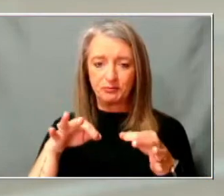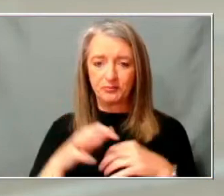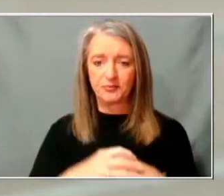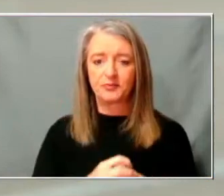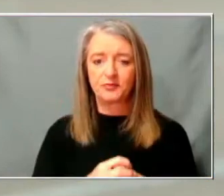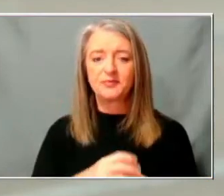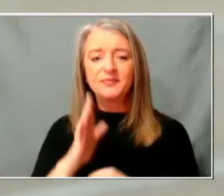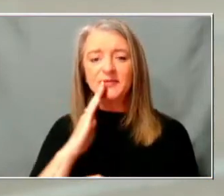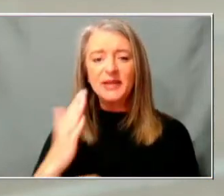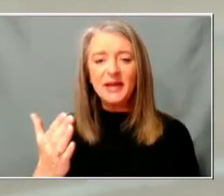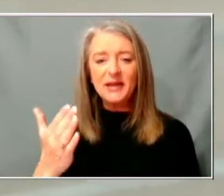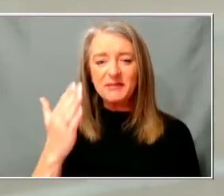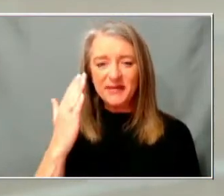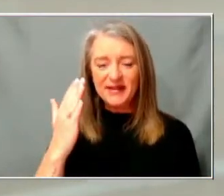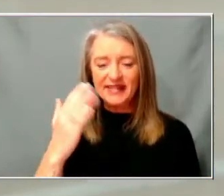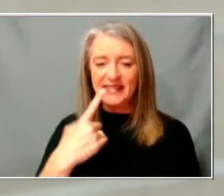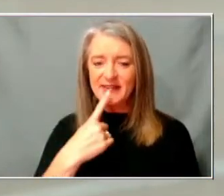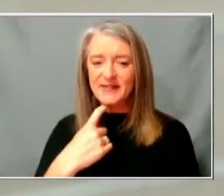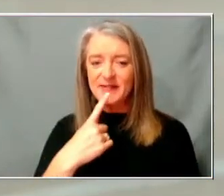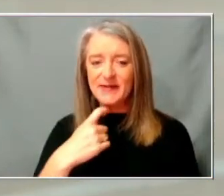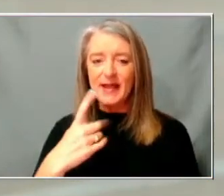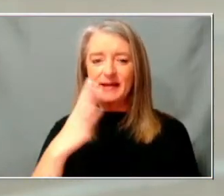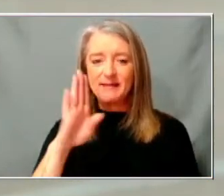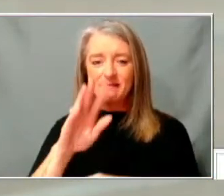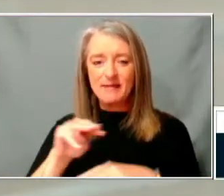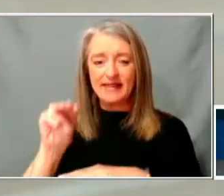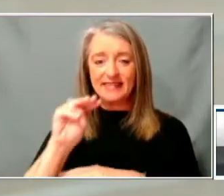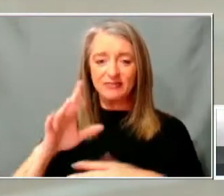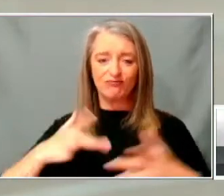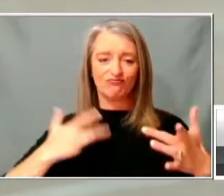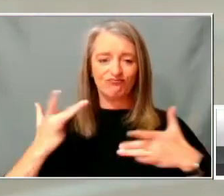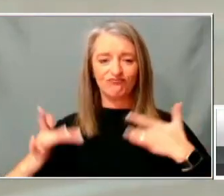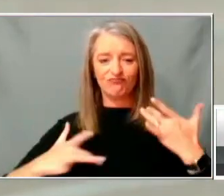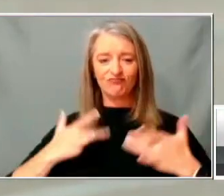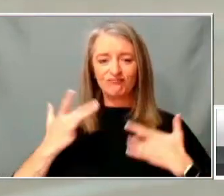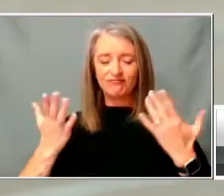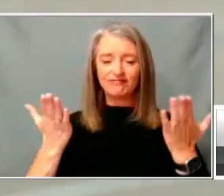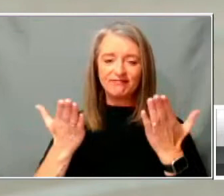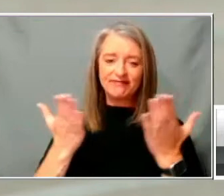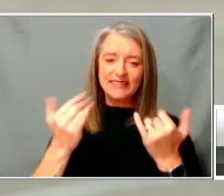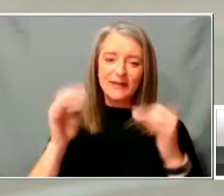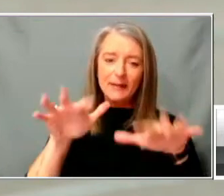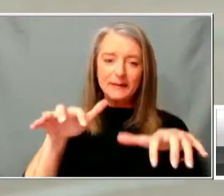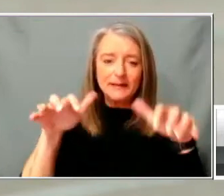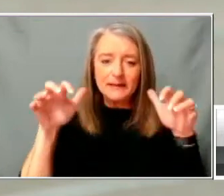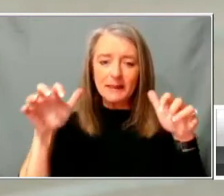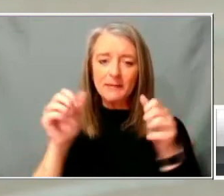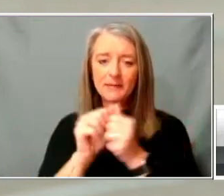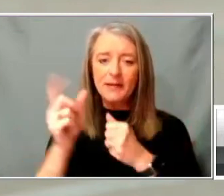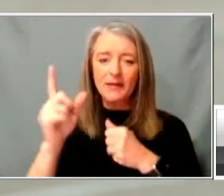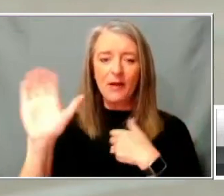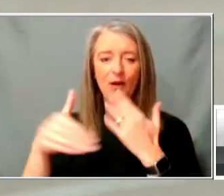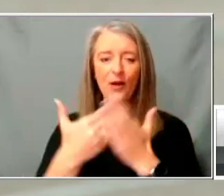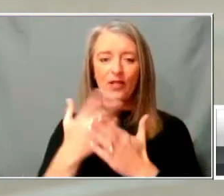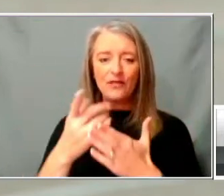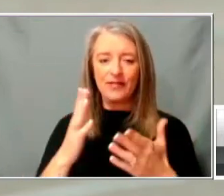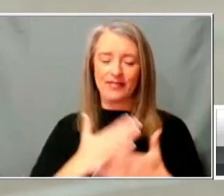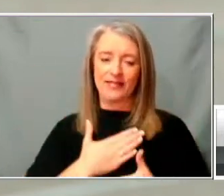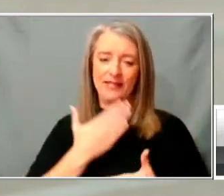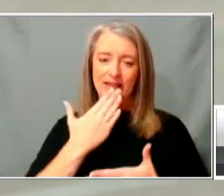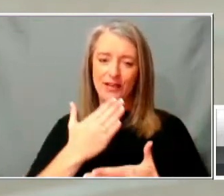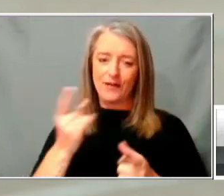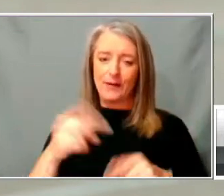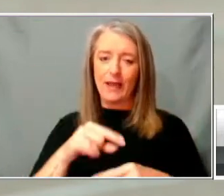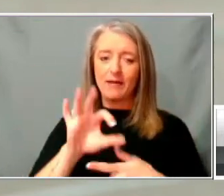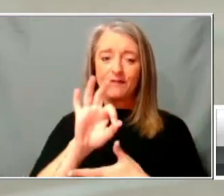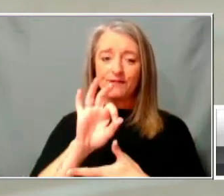Good morning. It is Red Monday, and we are so excited to be here at the stadium with all of you. Thank you for joining us here on Facebook, YouTube,